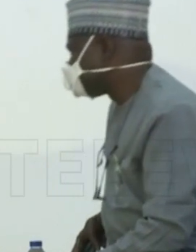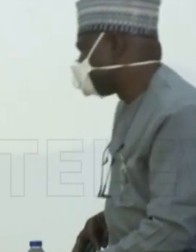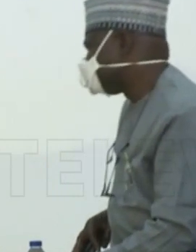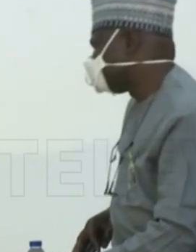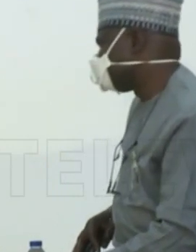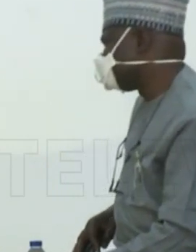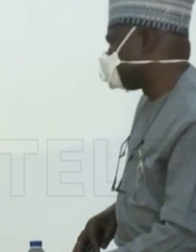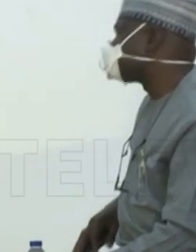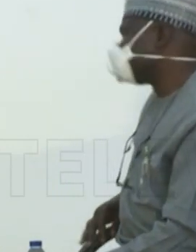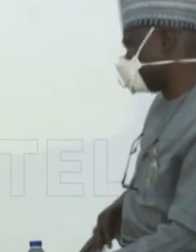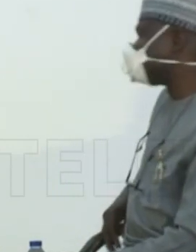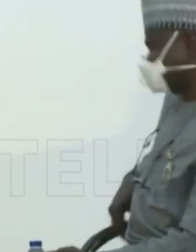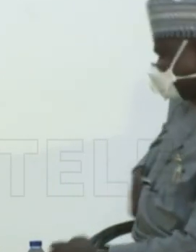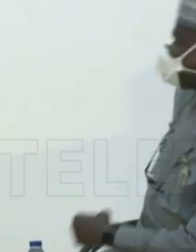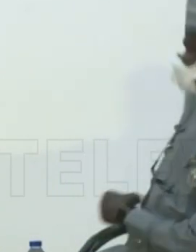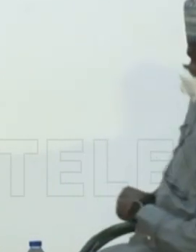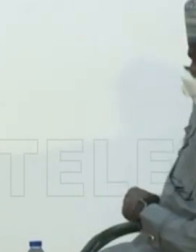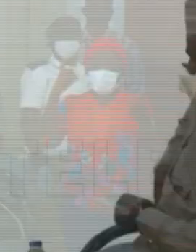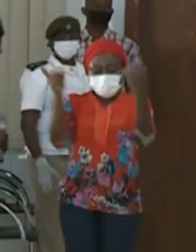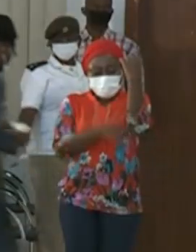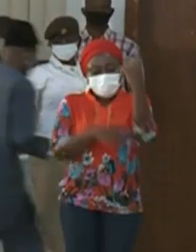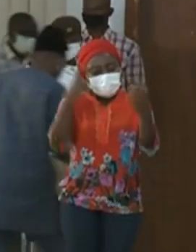have been brought to book for this? Thank you.